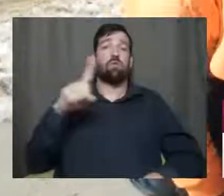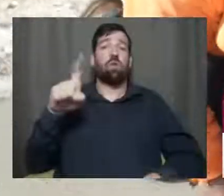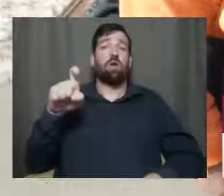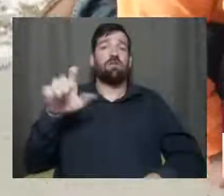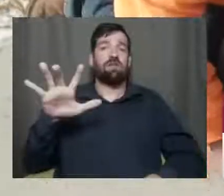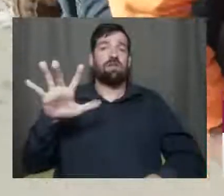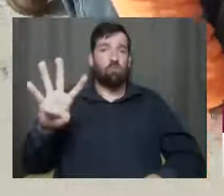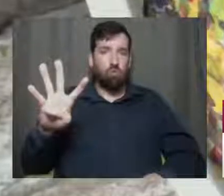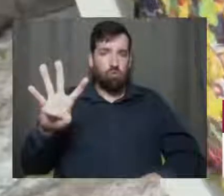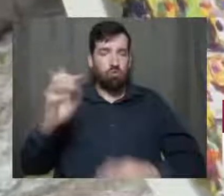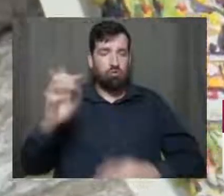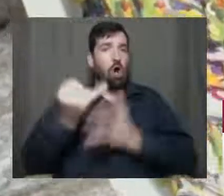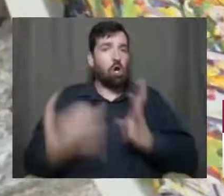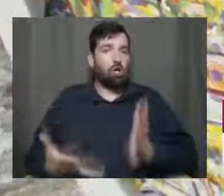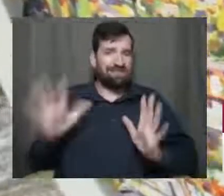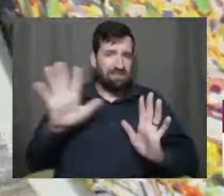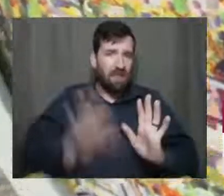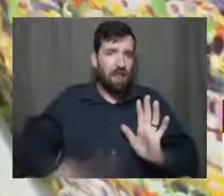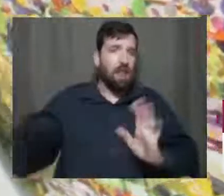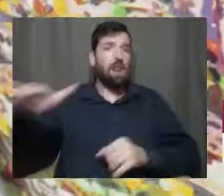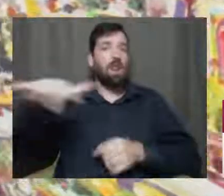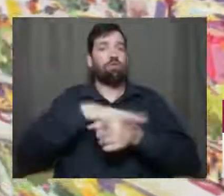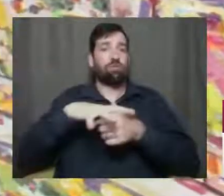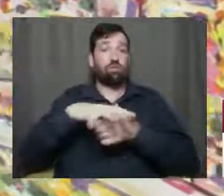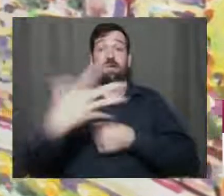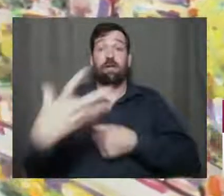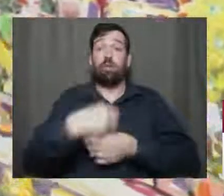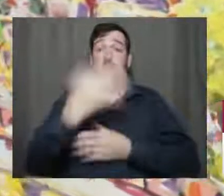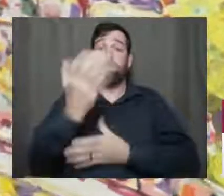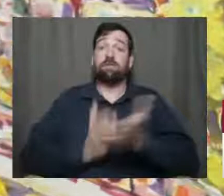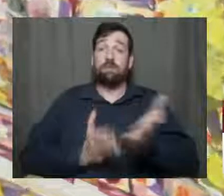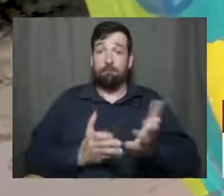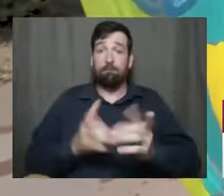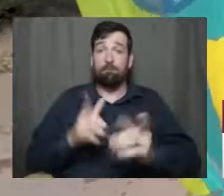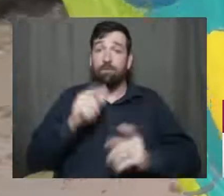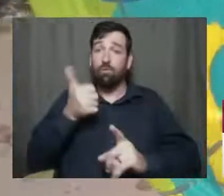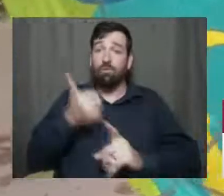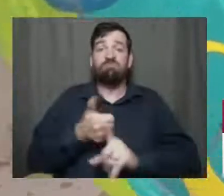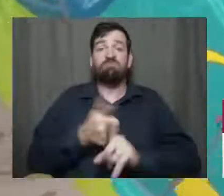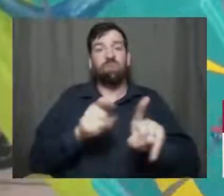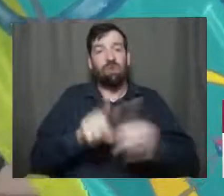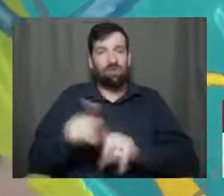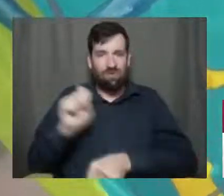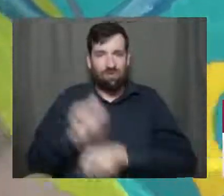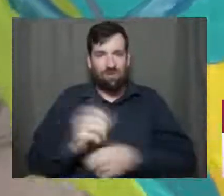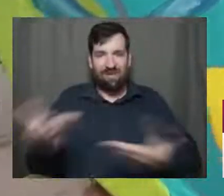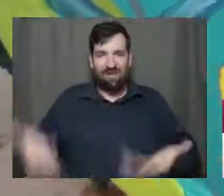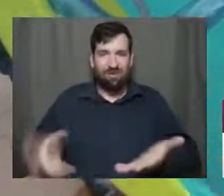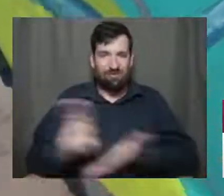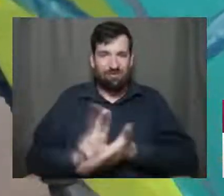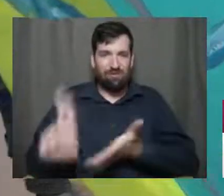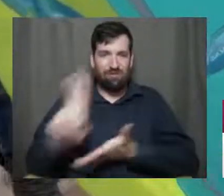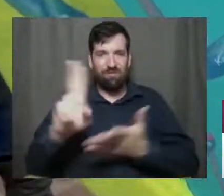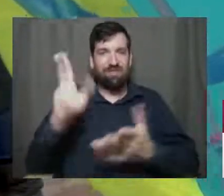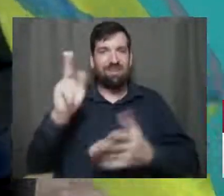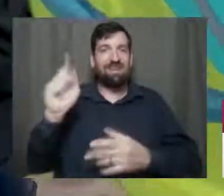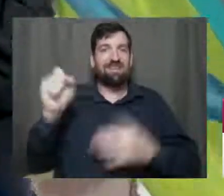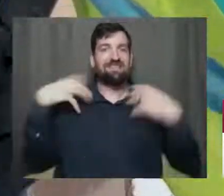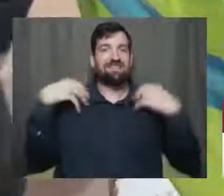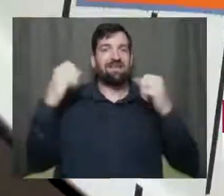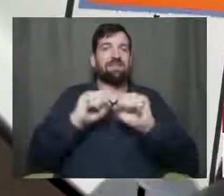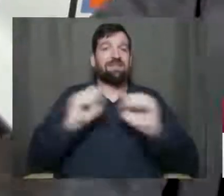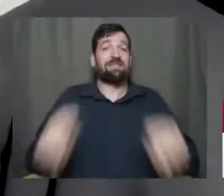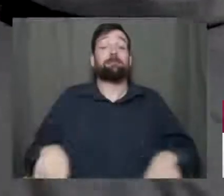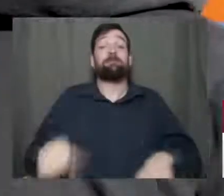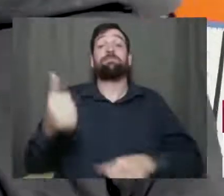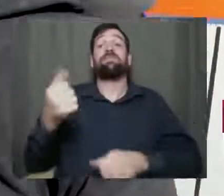artists across the region, including some artists who happen to also work here at the University of Kansas Health System. Next month, each of these